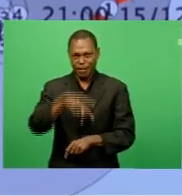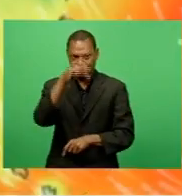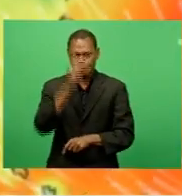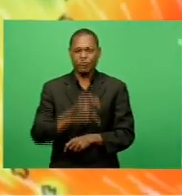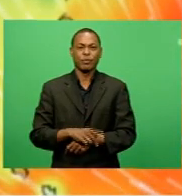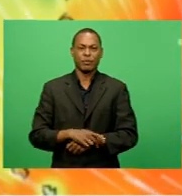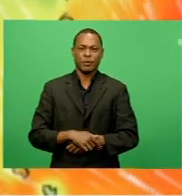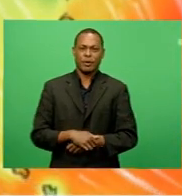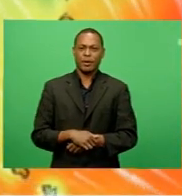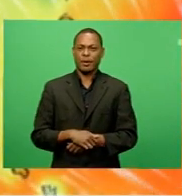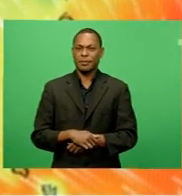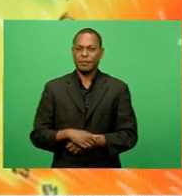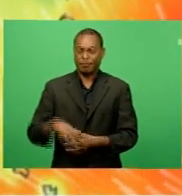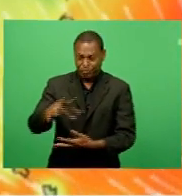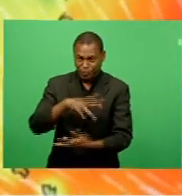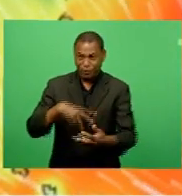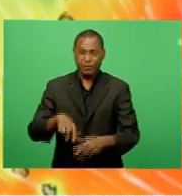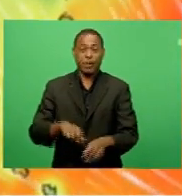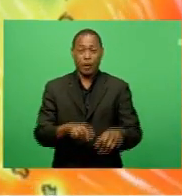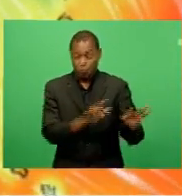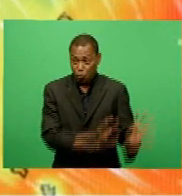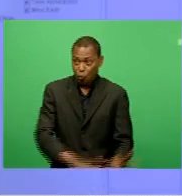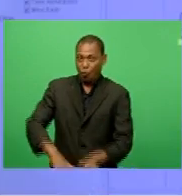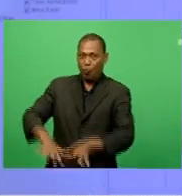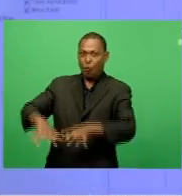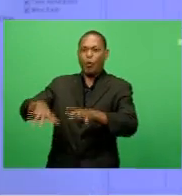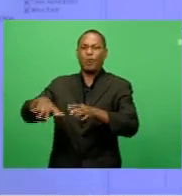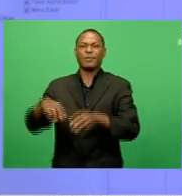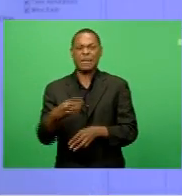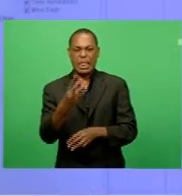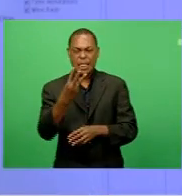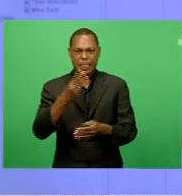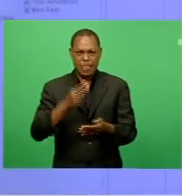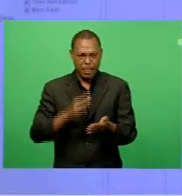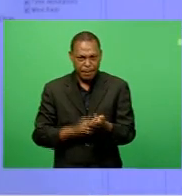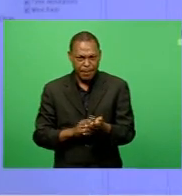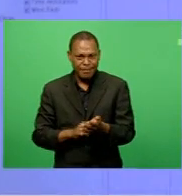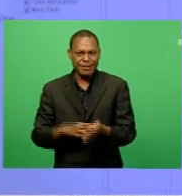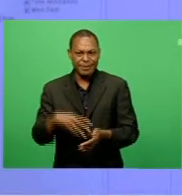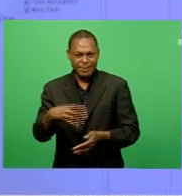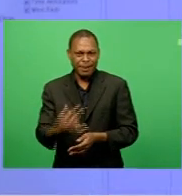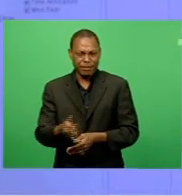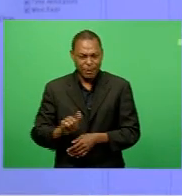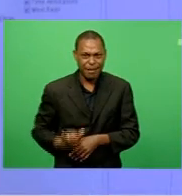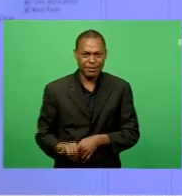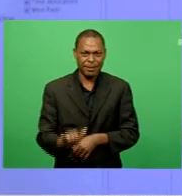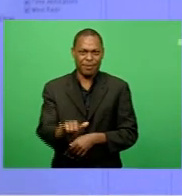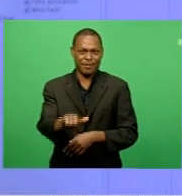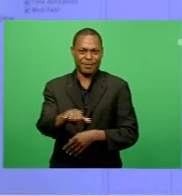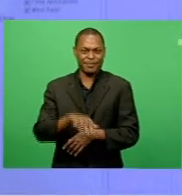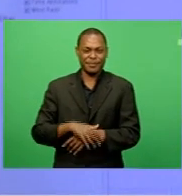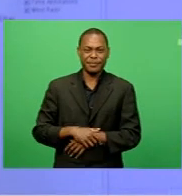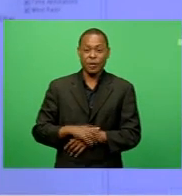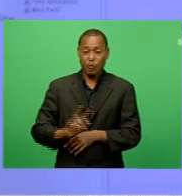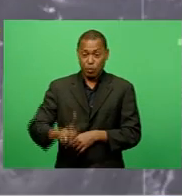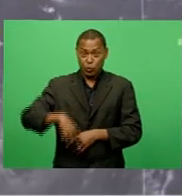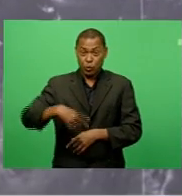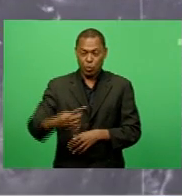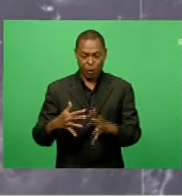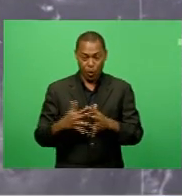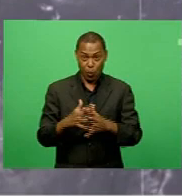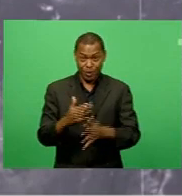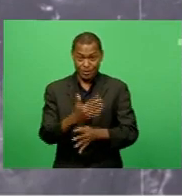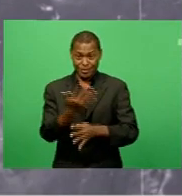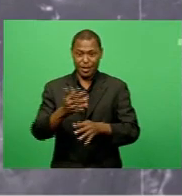on Friday. High waves of about 3 meters are expected over Yasawa and Mamanuda waters from tomorrow. From Wednesday, expect